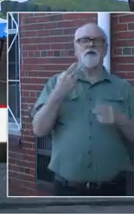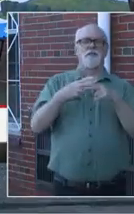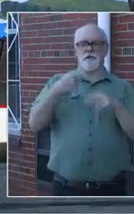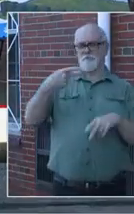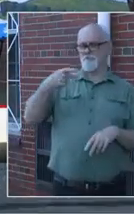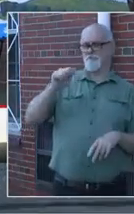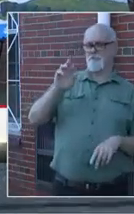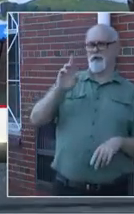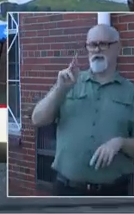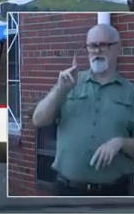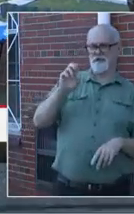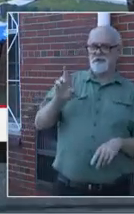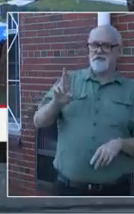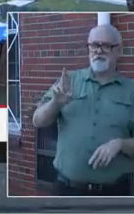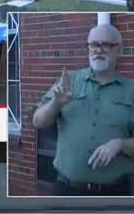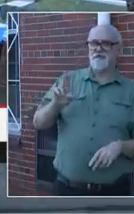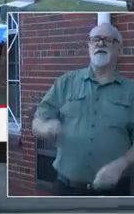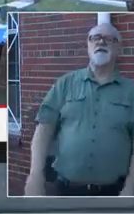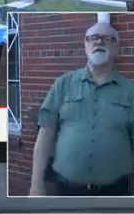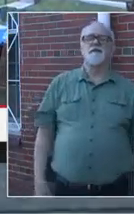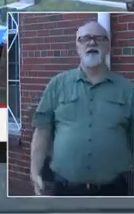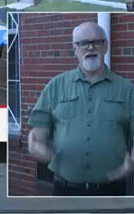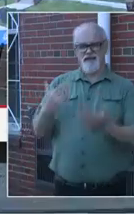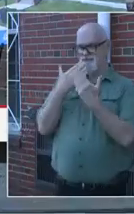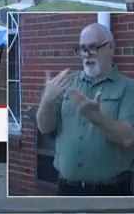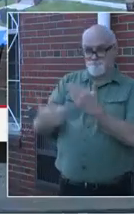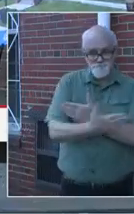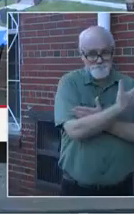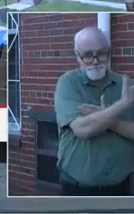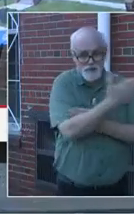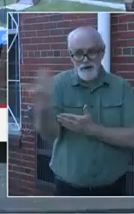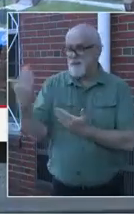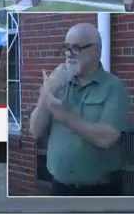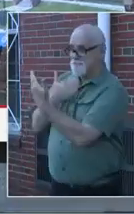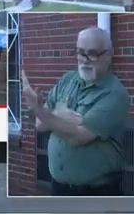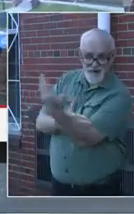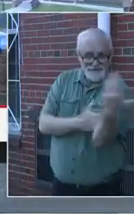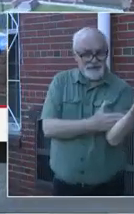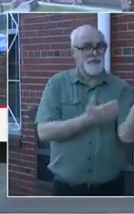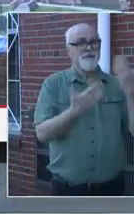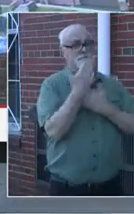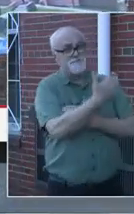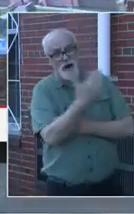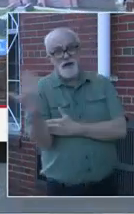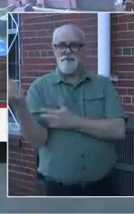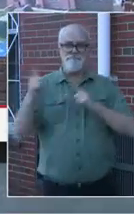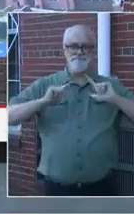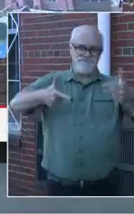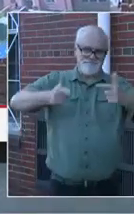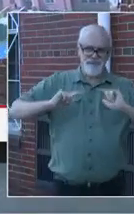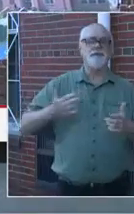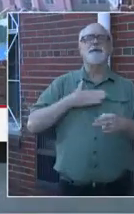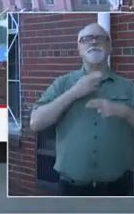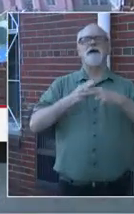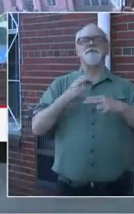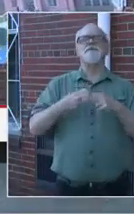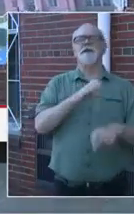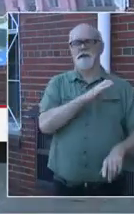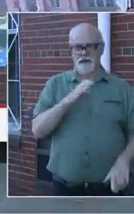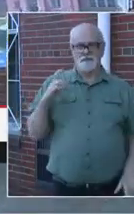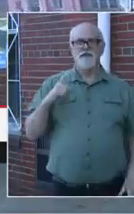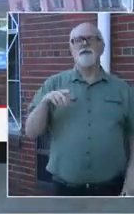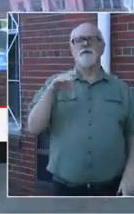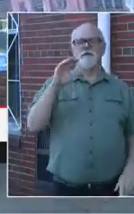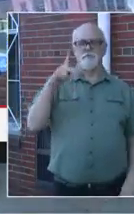Good morning, Burroughs. Good morning, Burroughs. I am Councilmember Zachary Parker, and I have the honor